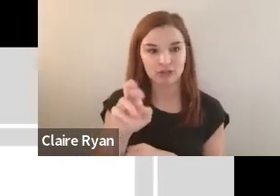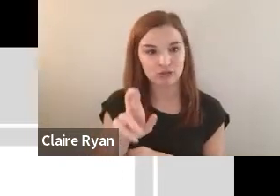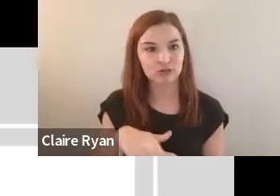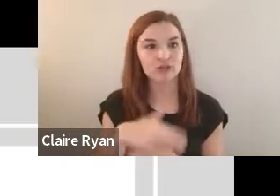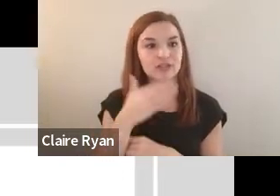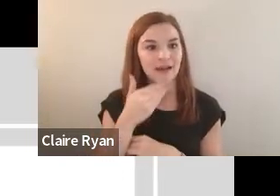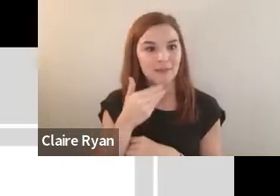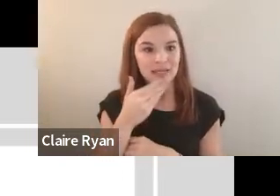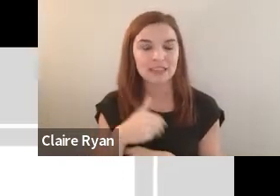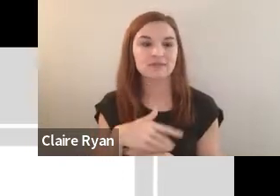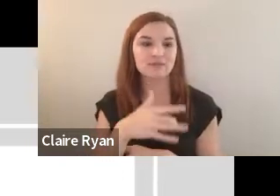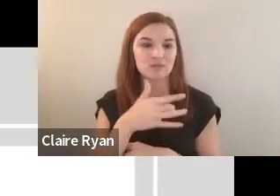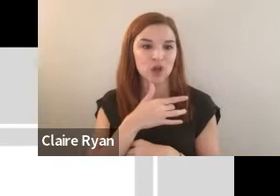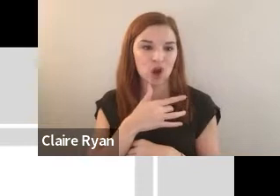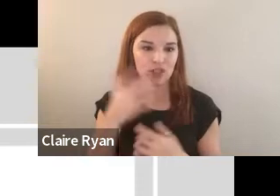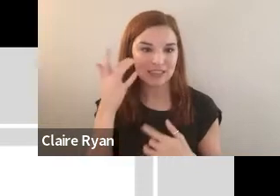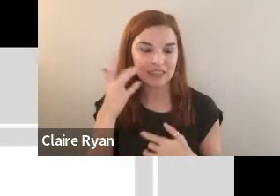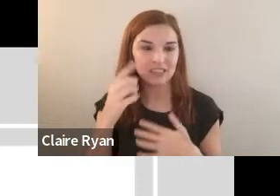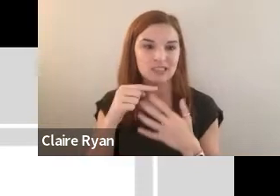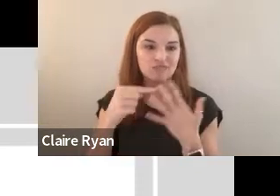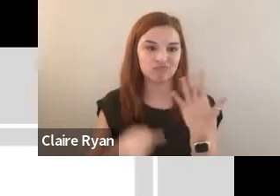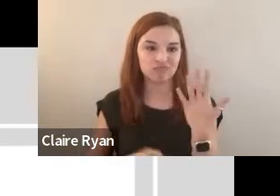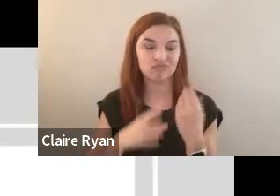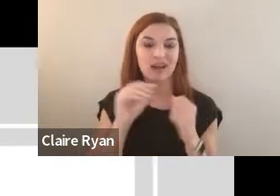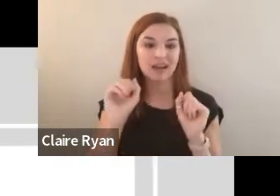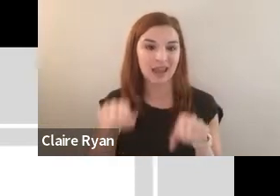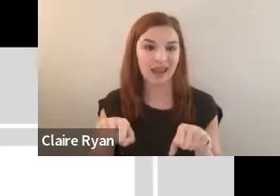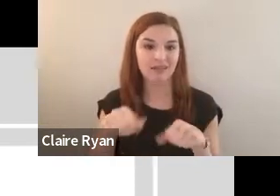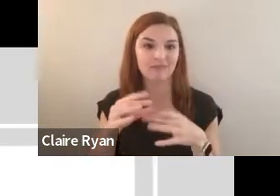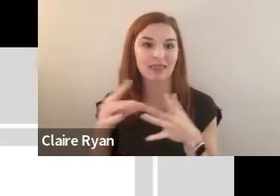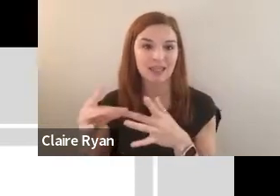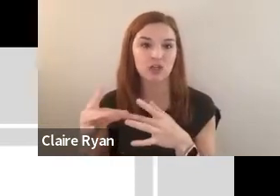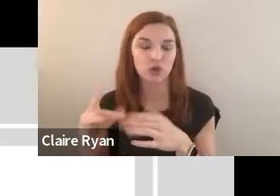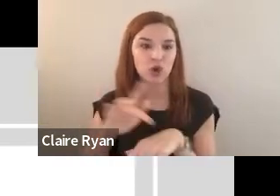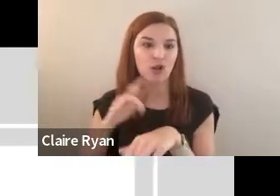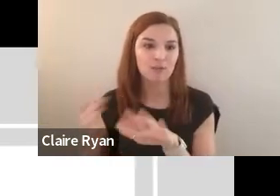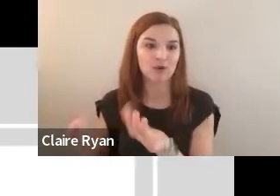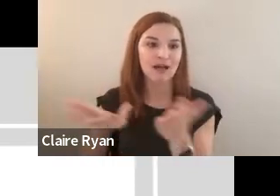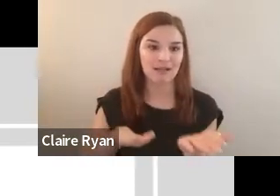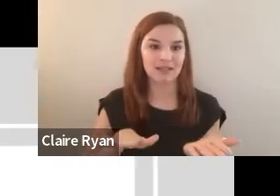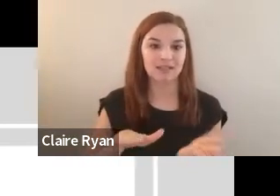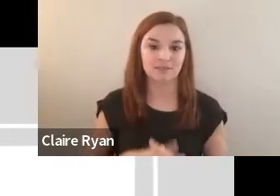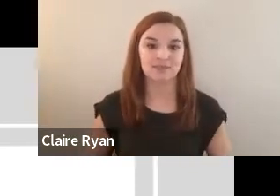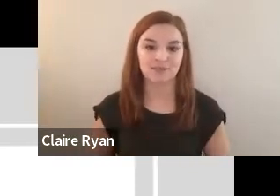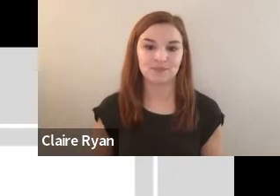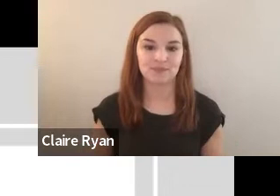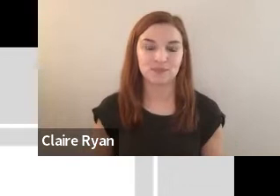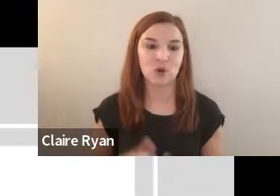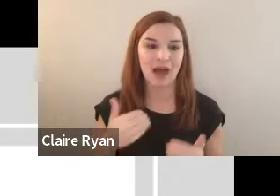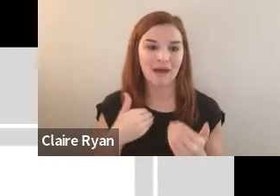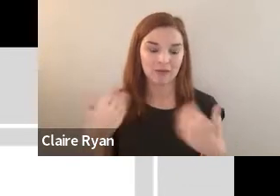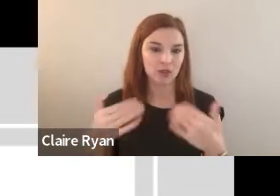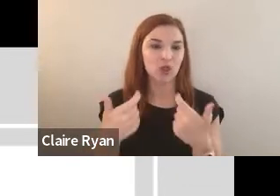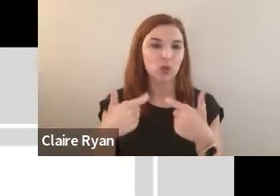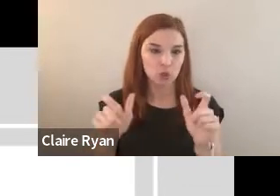childhood experiences later on in life, in terms of things like diabetes and heart disease, and other situations that could lead